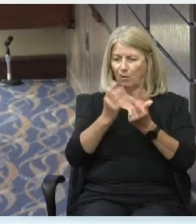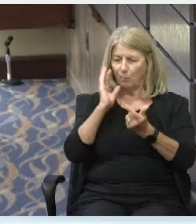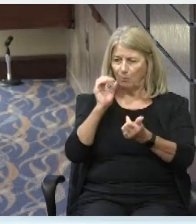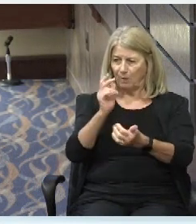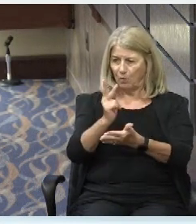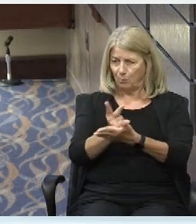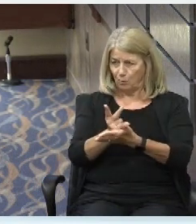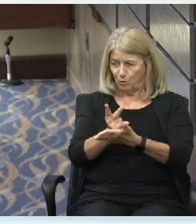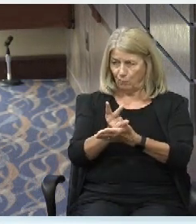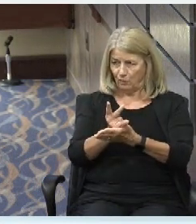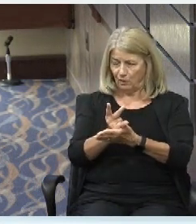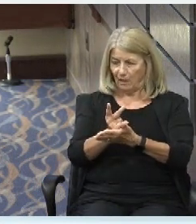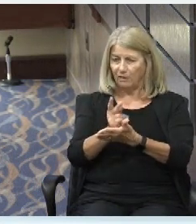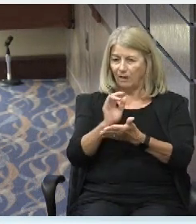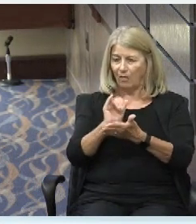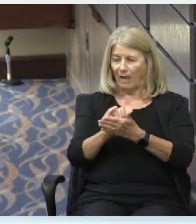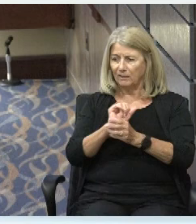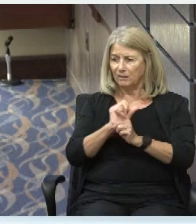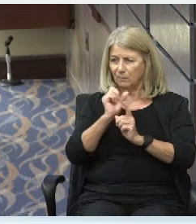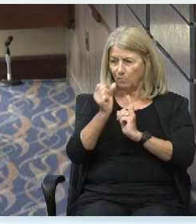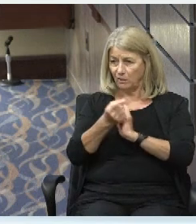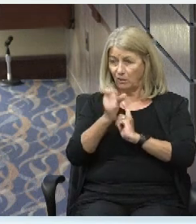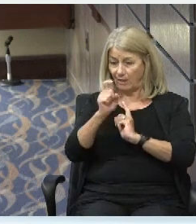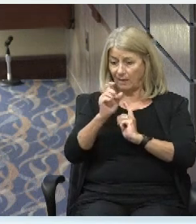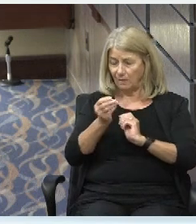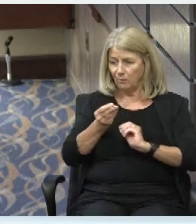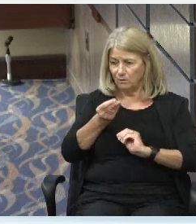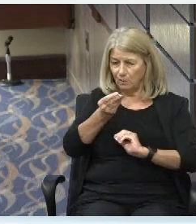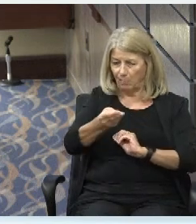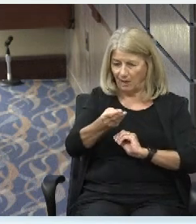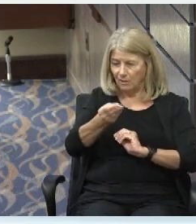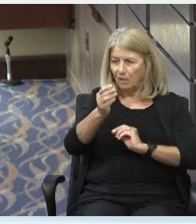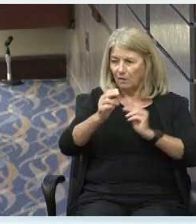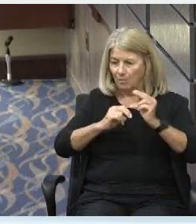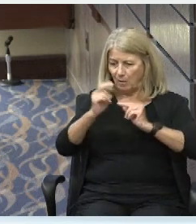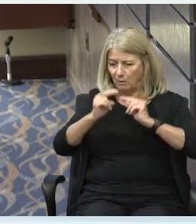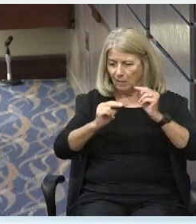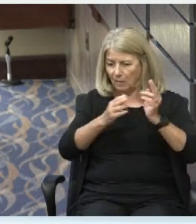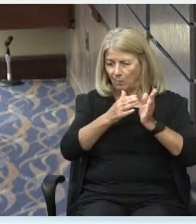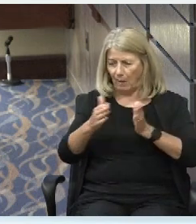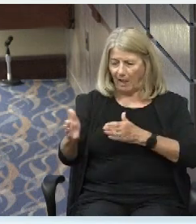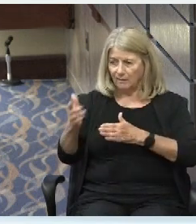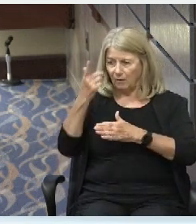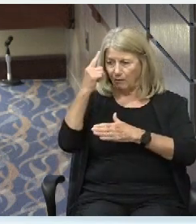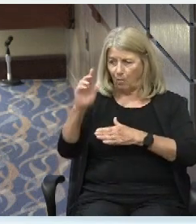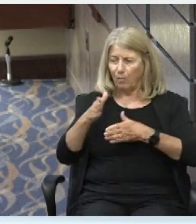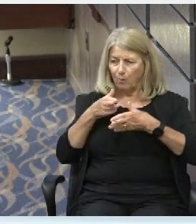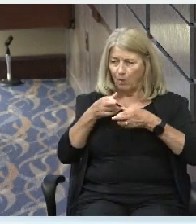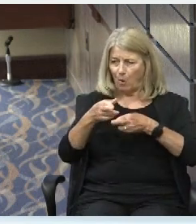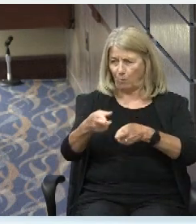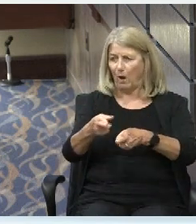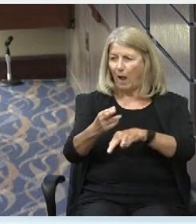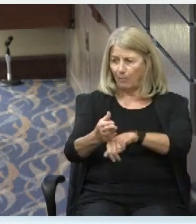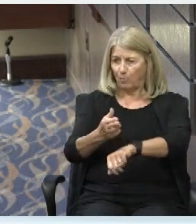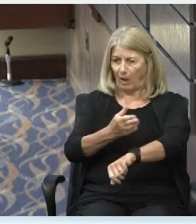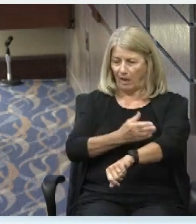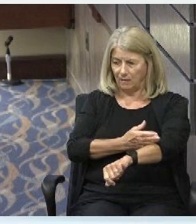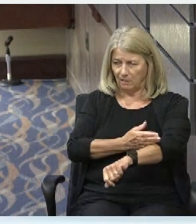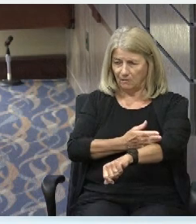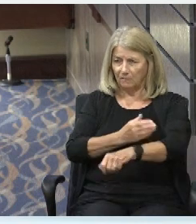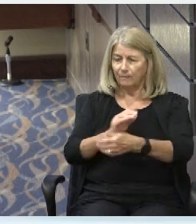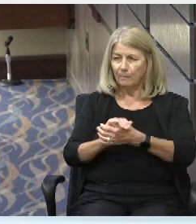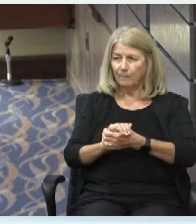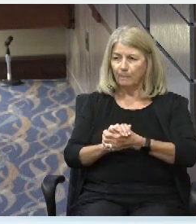condition. And that condition is they need to submit the construction plans for the Farm Miller Road to upgrade that road